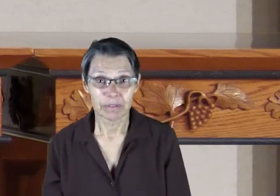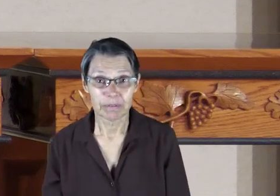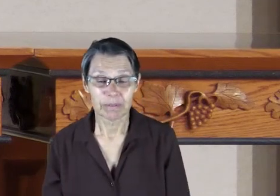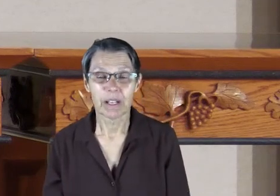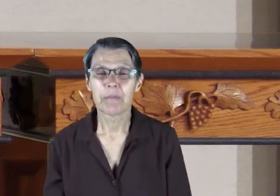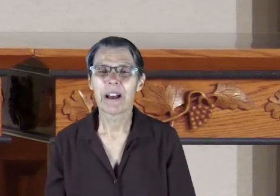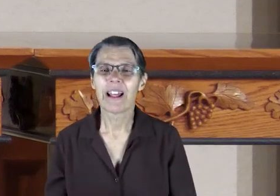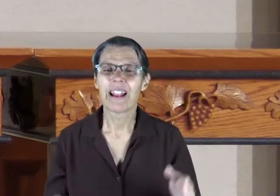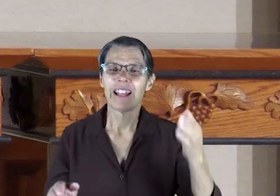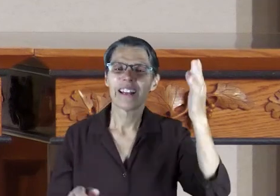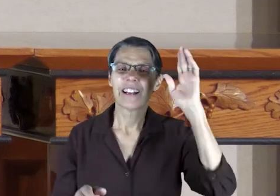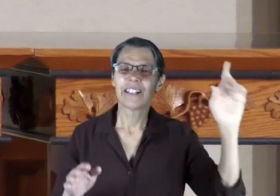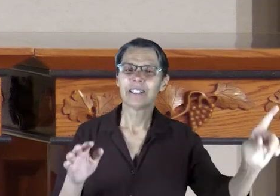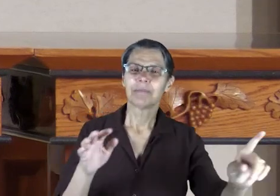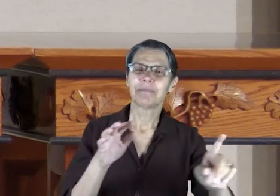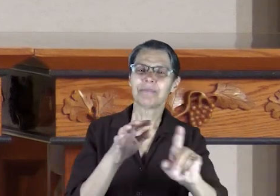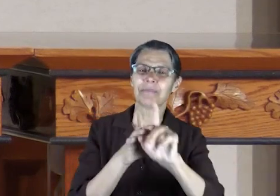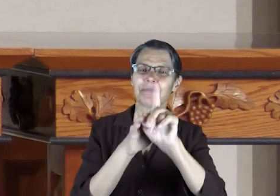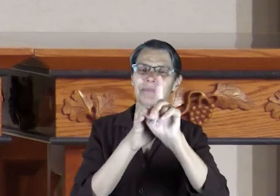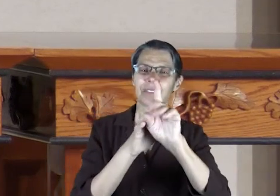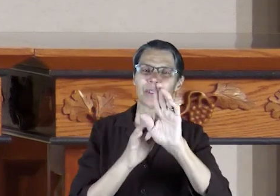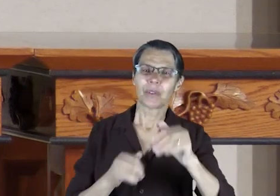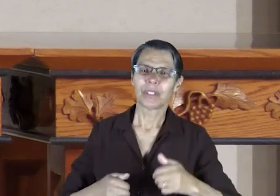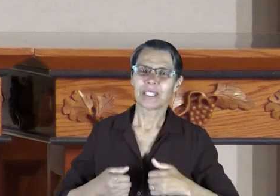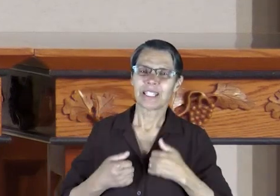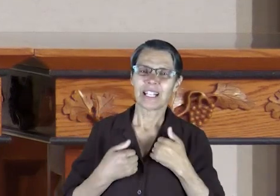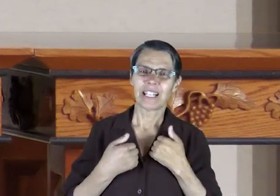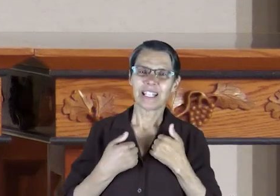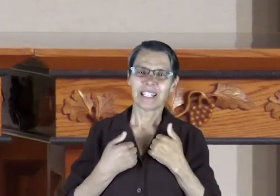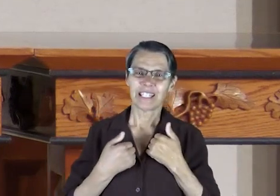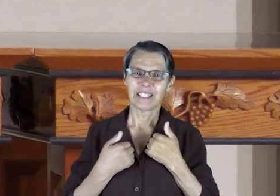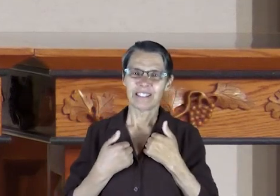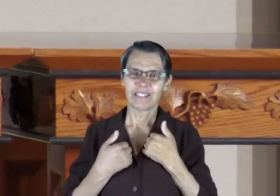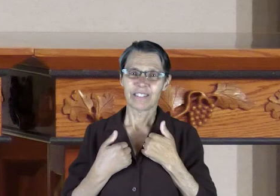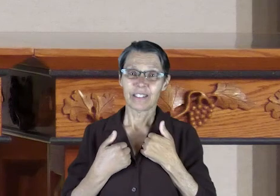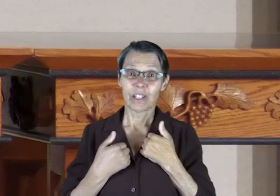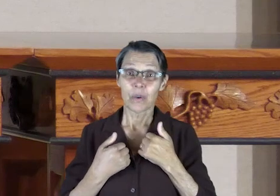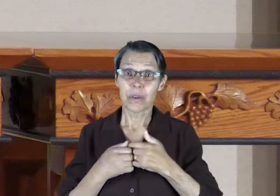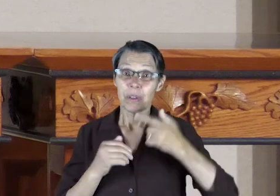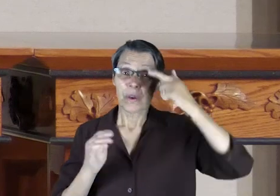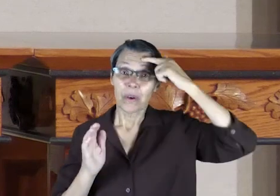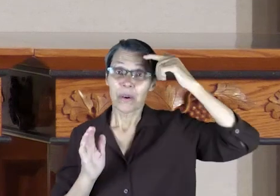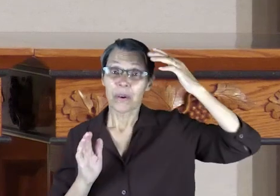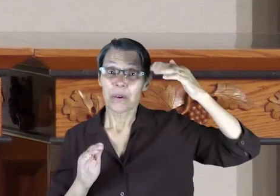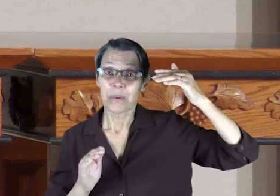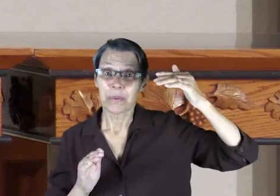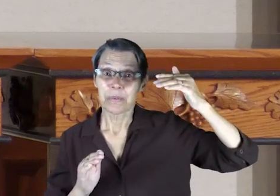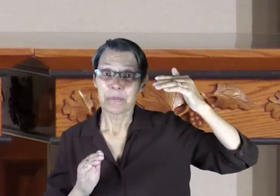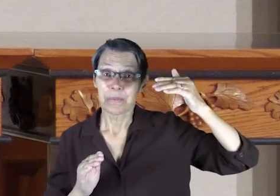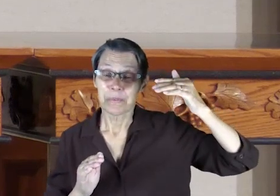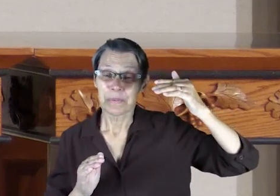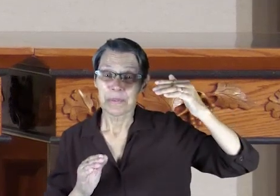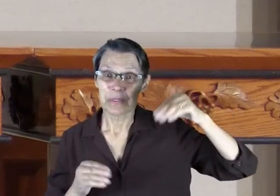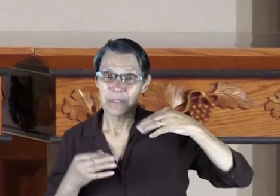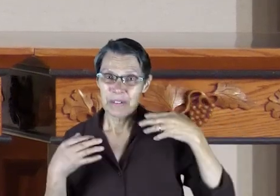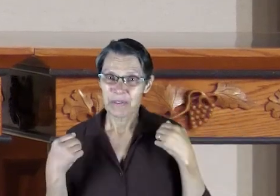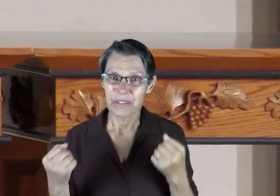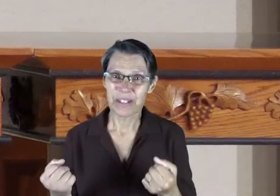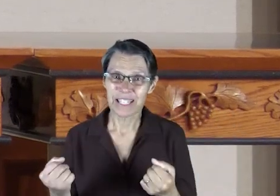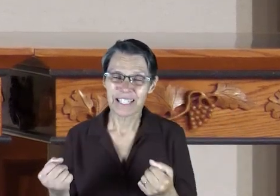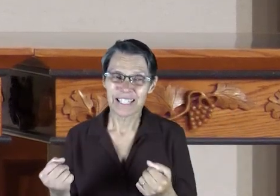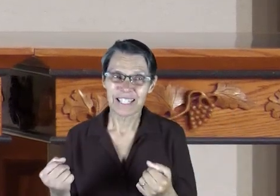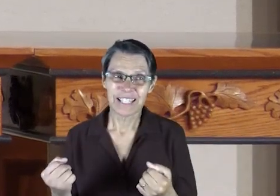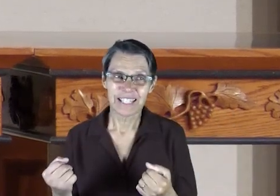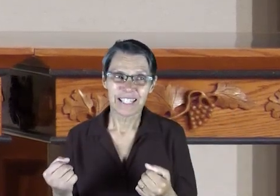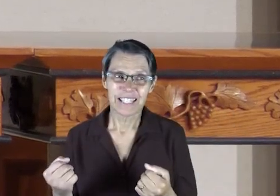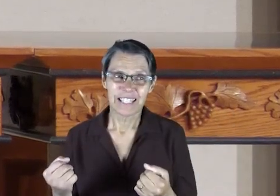your life just as mysteriously, to hold you, to strengthen